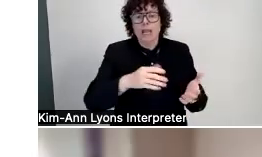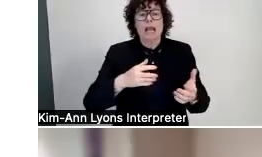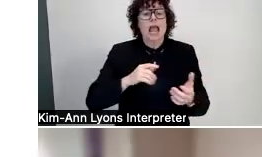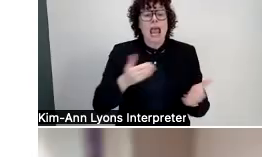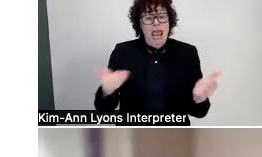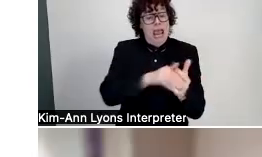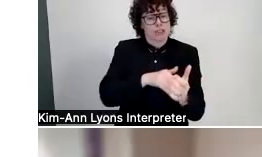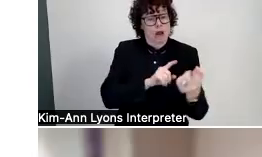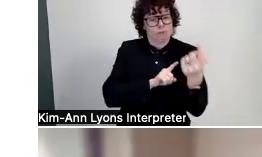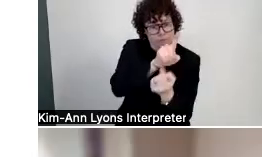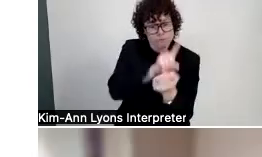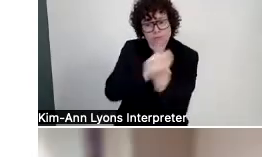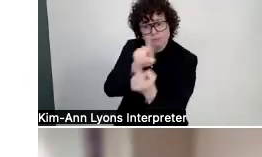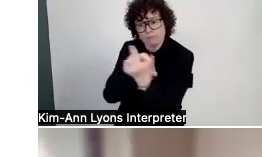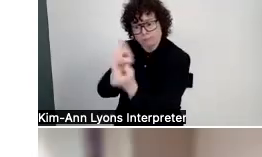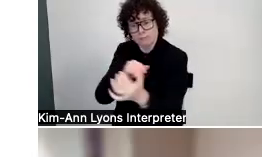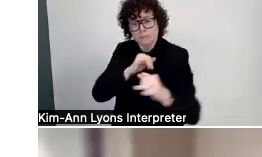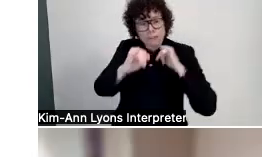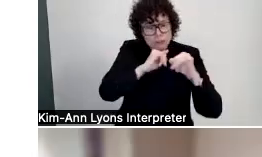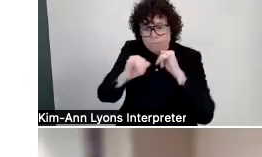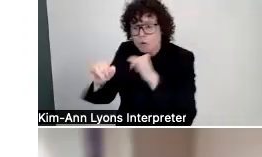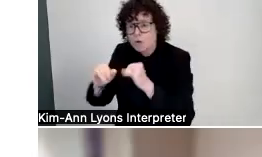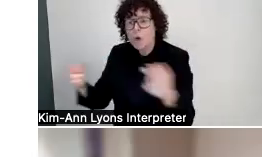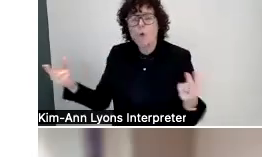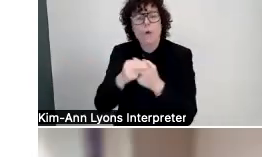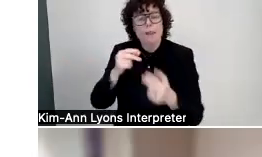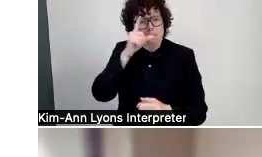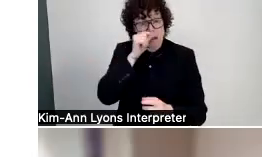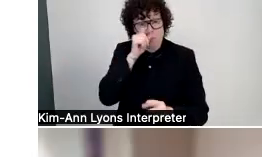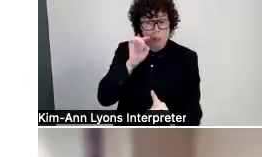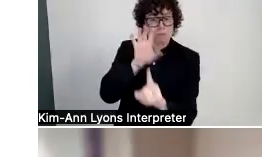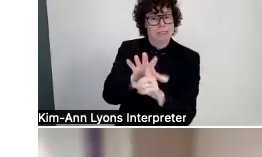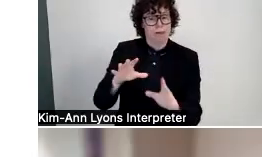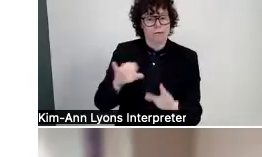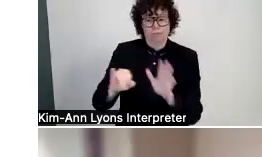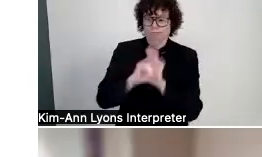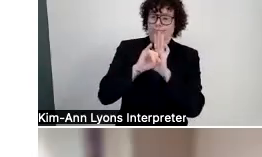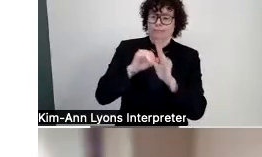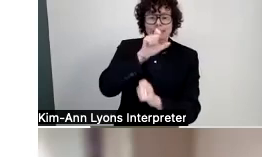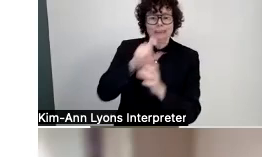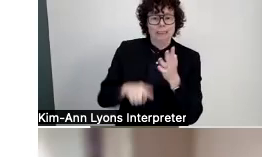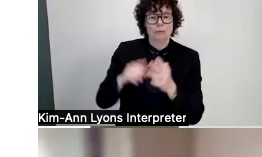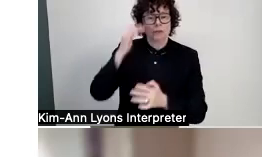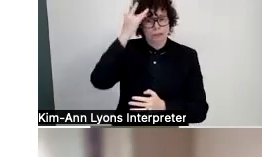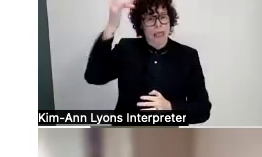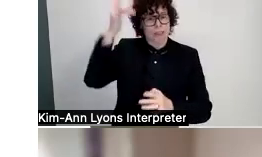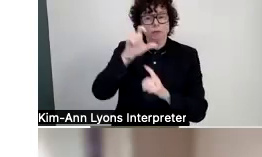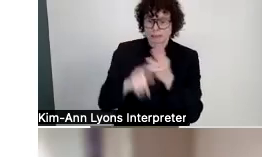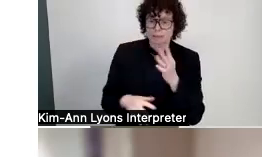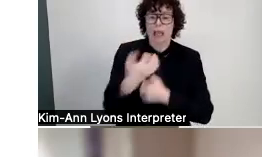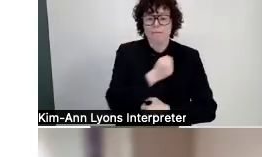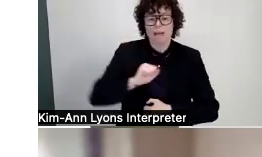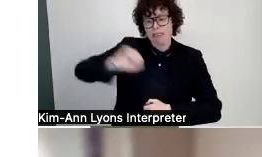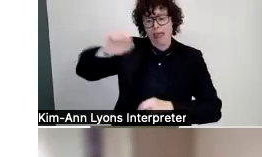intellectual disability, family, carers and support network members, and health and education experts. We asked